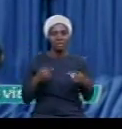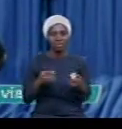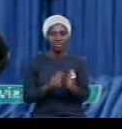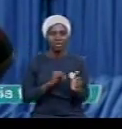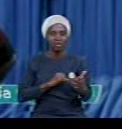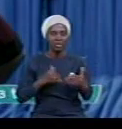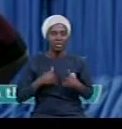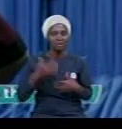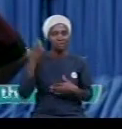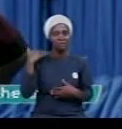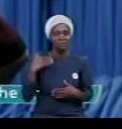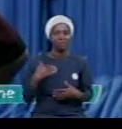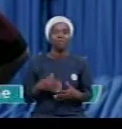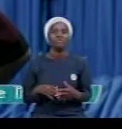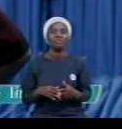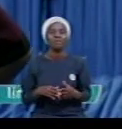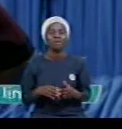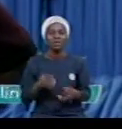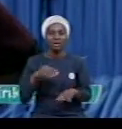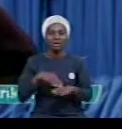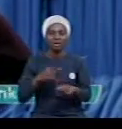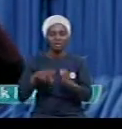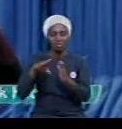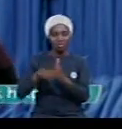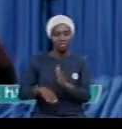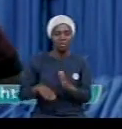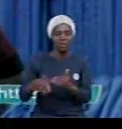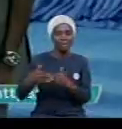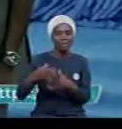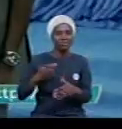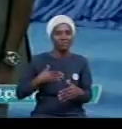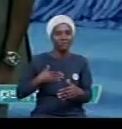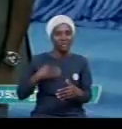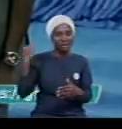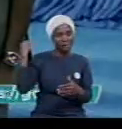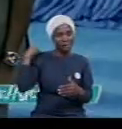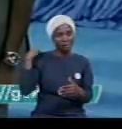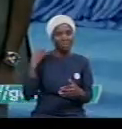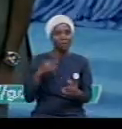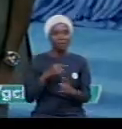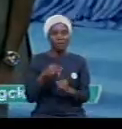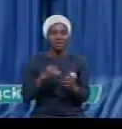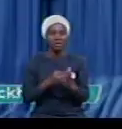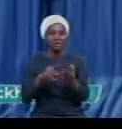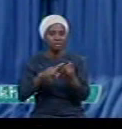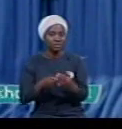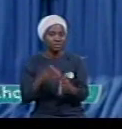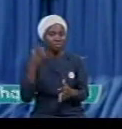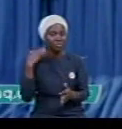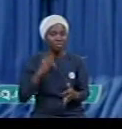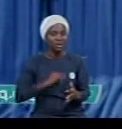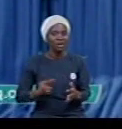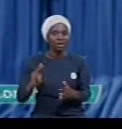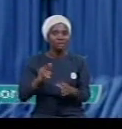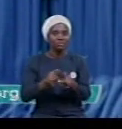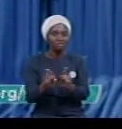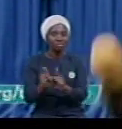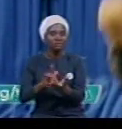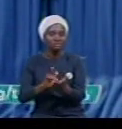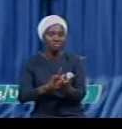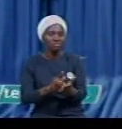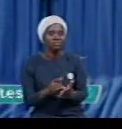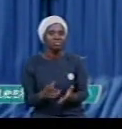towards my lower part of the back ear. When it started initially, I've used different medications. Even